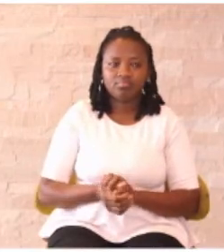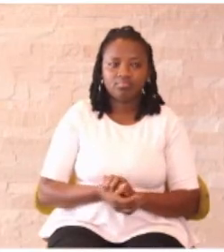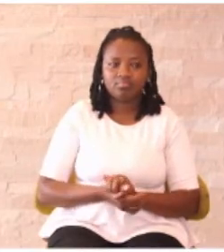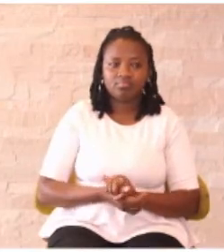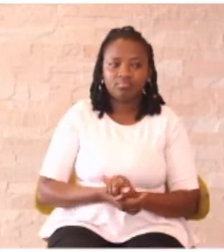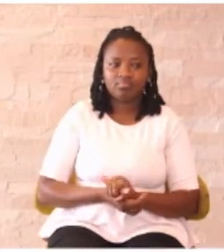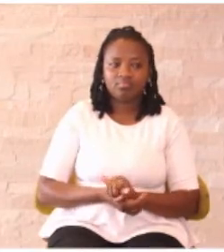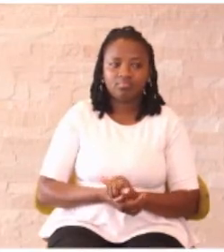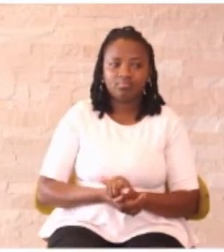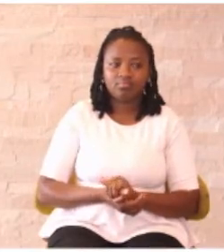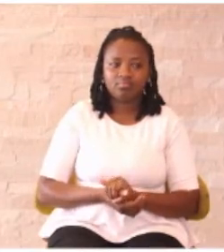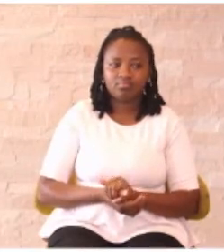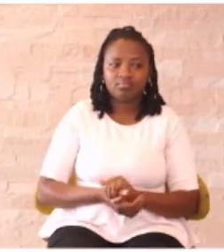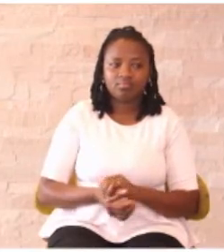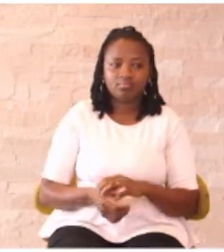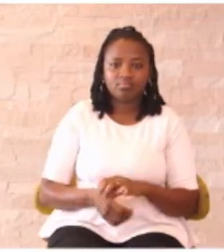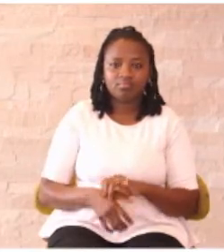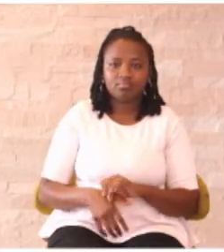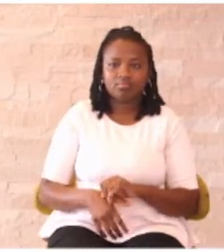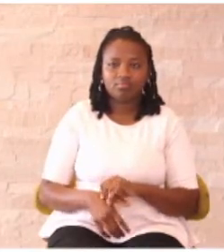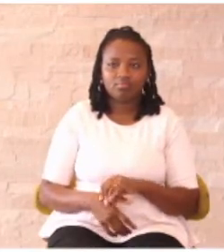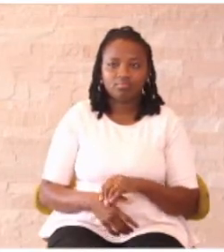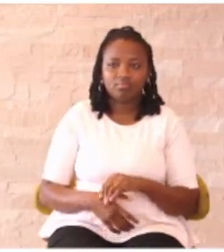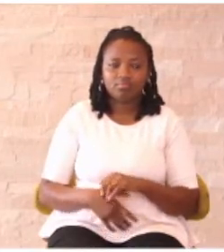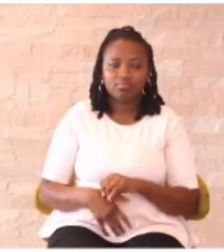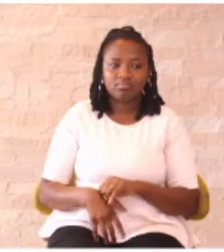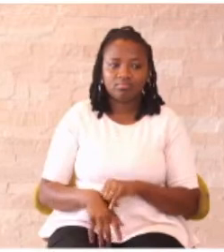Development and presentation of position